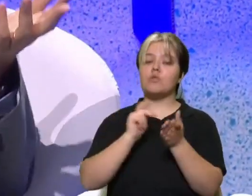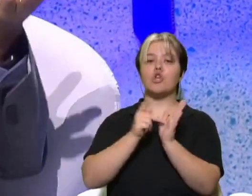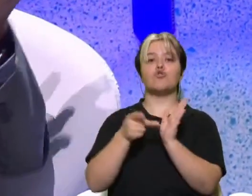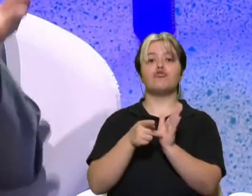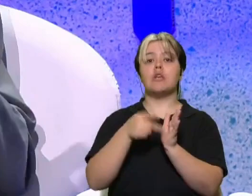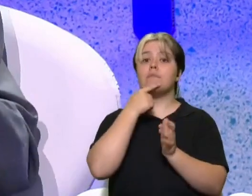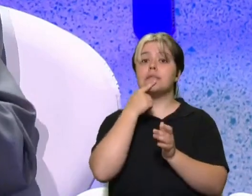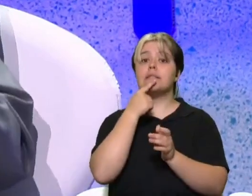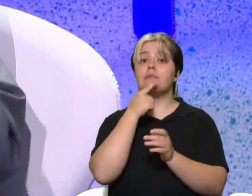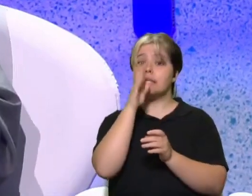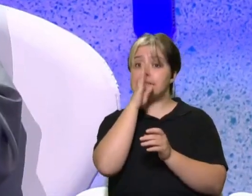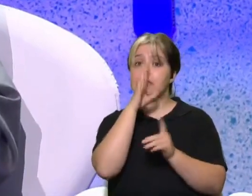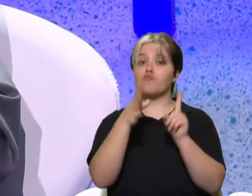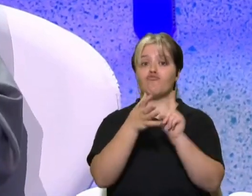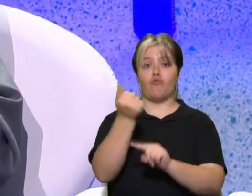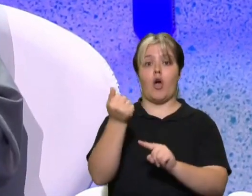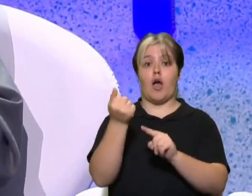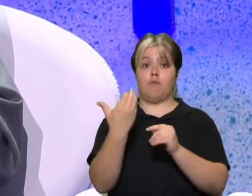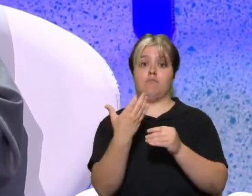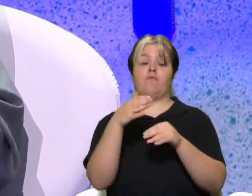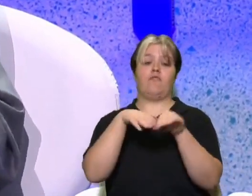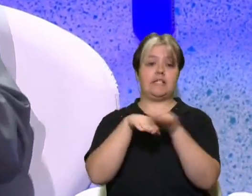technology, understand it sufficiently to know